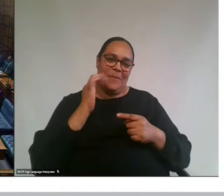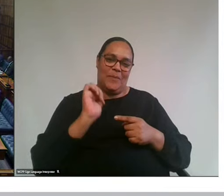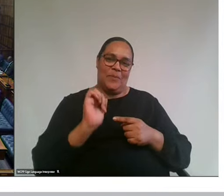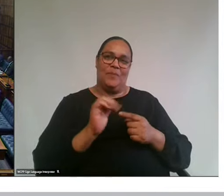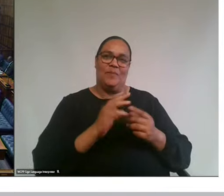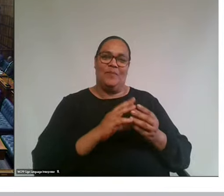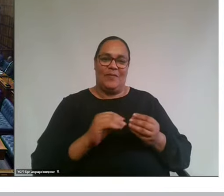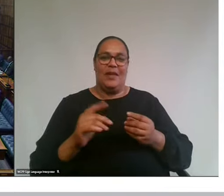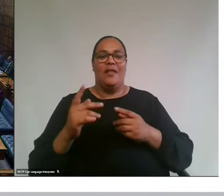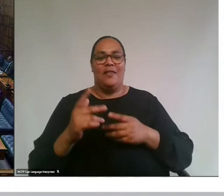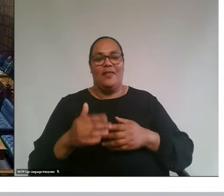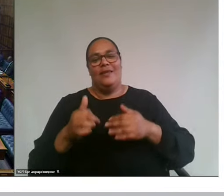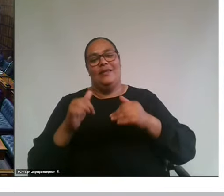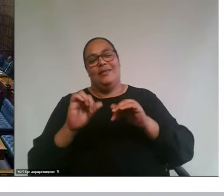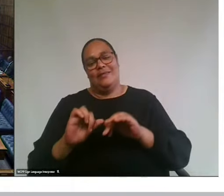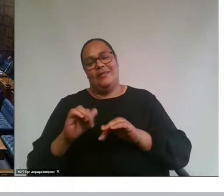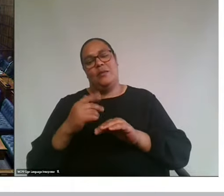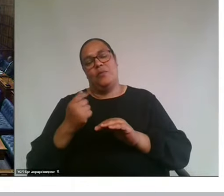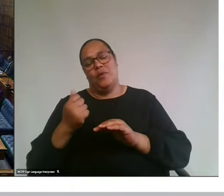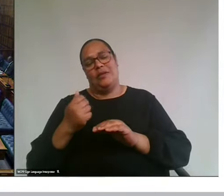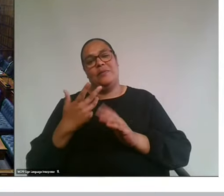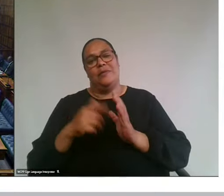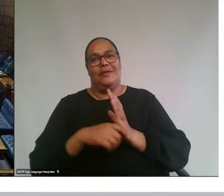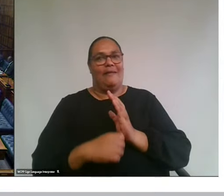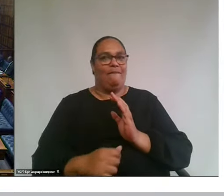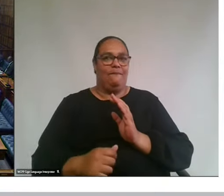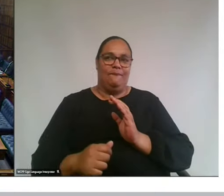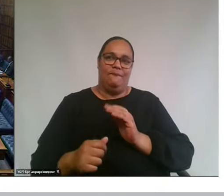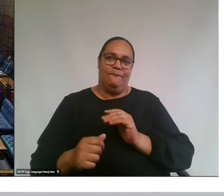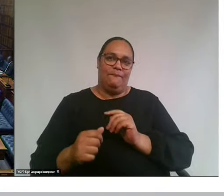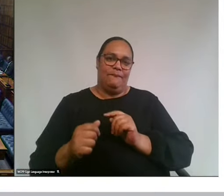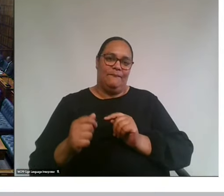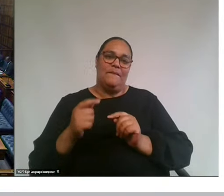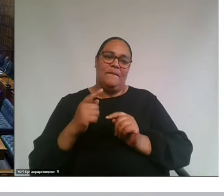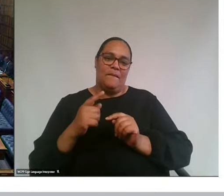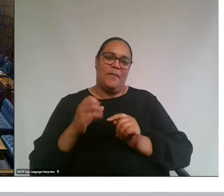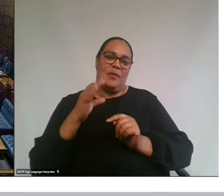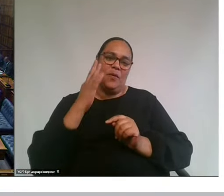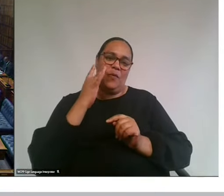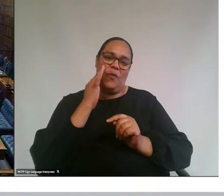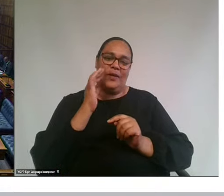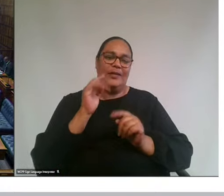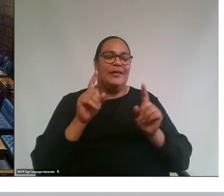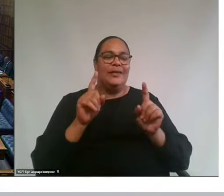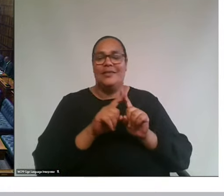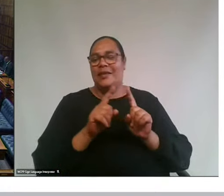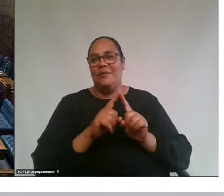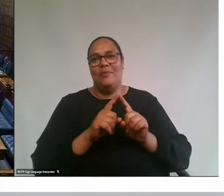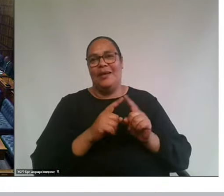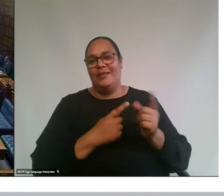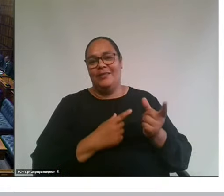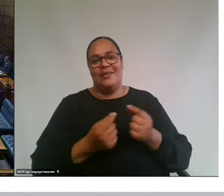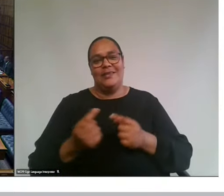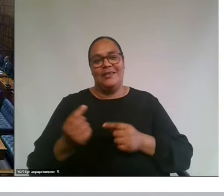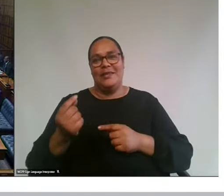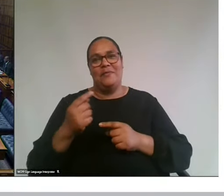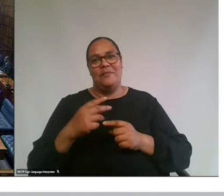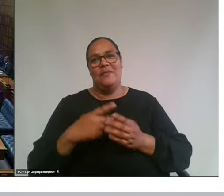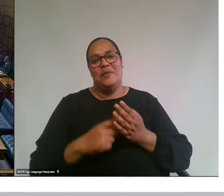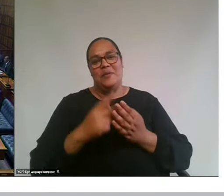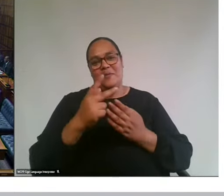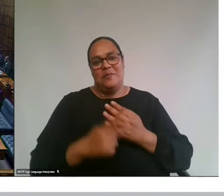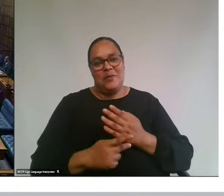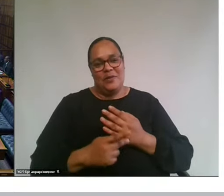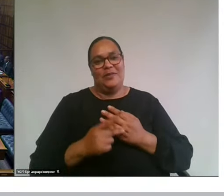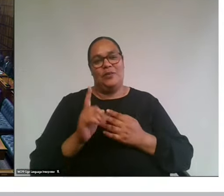know the price the and pay for the taxes there so when it comes to osel metal and sassel the project is